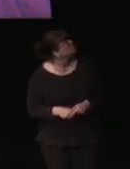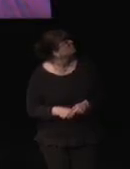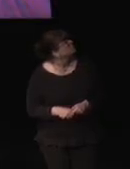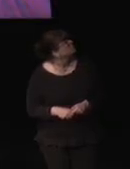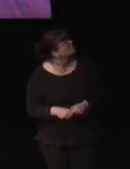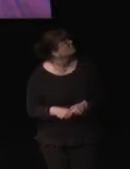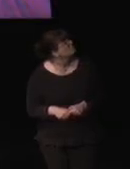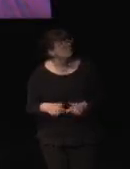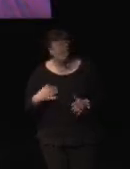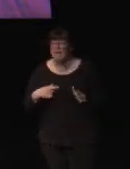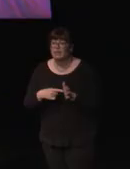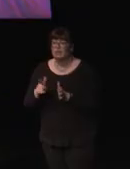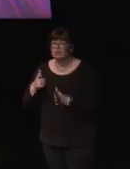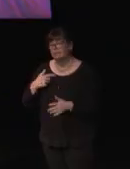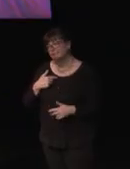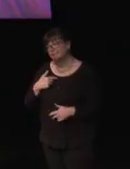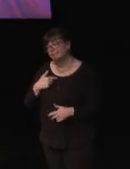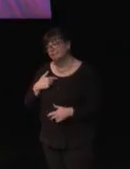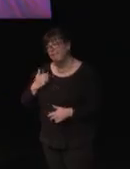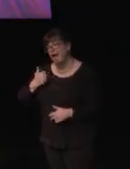I'm Canadian, so I'm playing hockey.